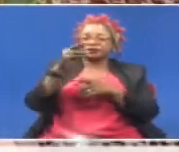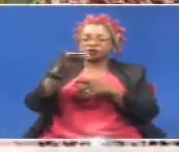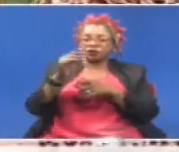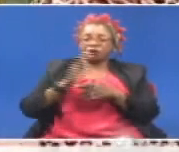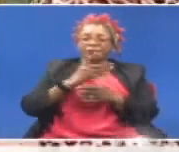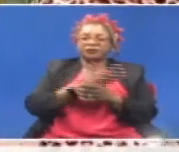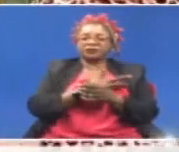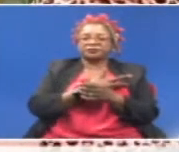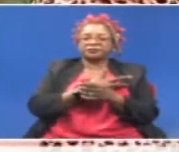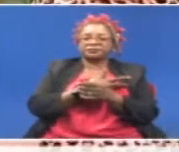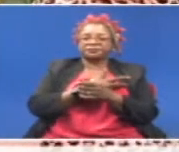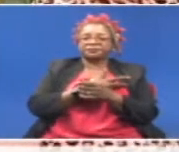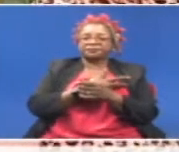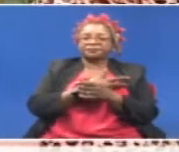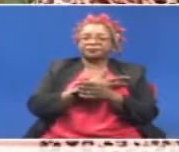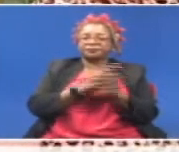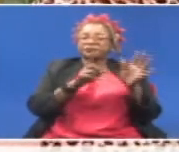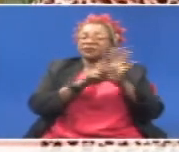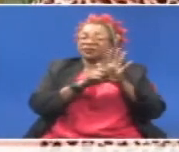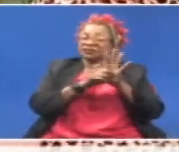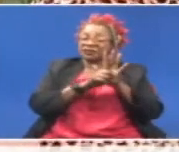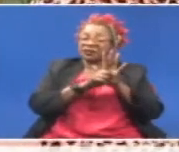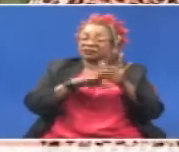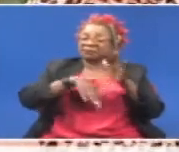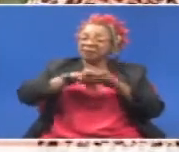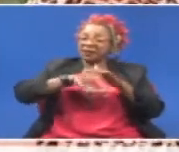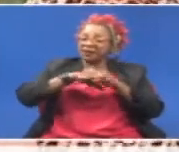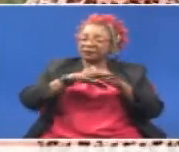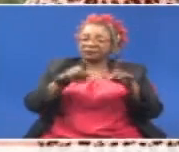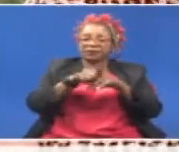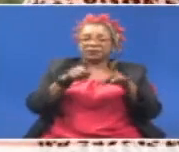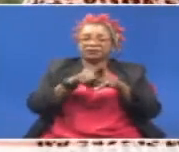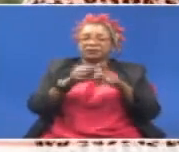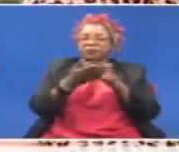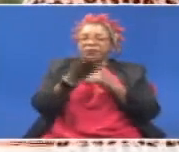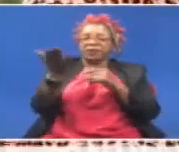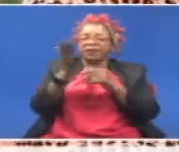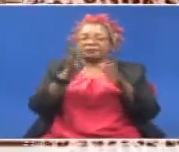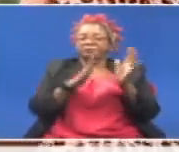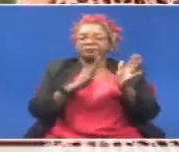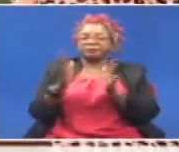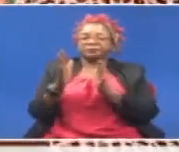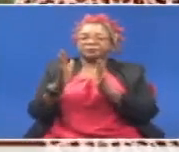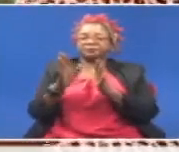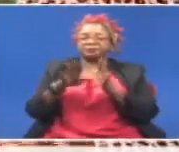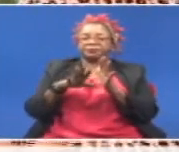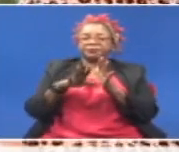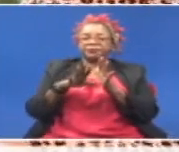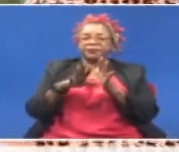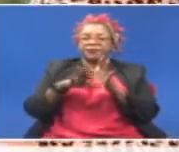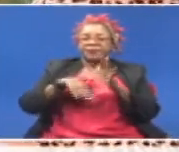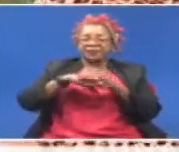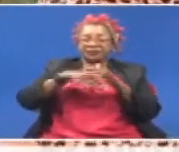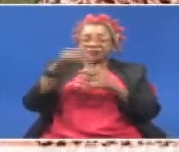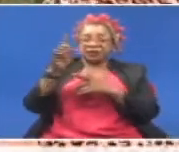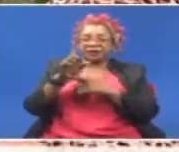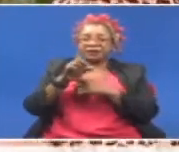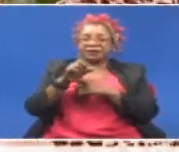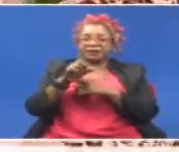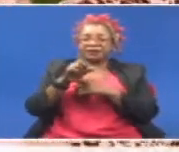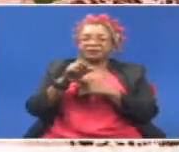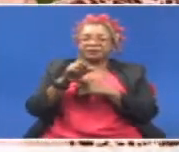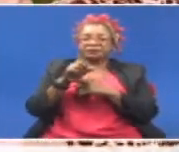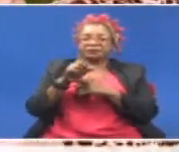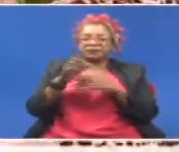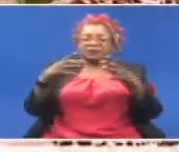Committee. Kiangalia sheria za mpira zile zinasimamia uandalivu wa mechi za ligi, timu